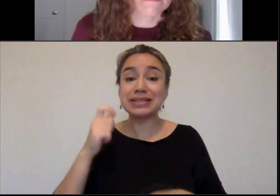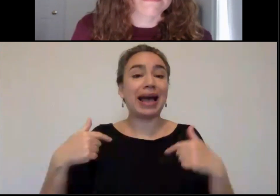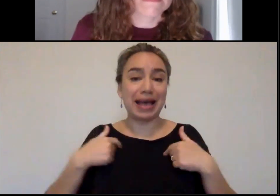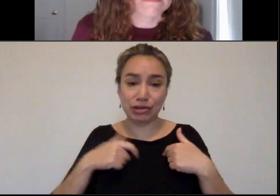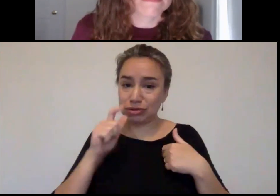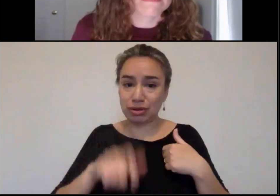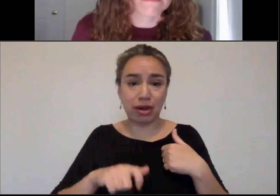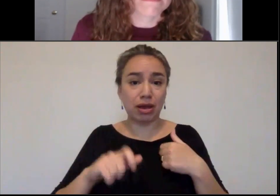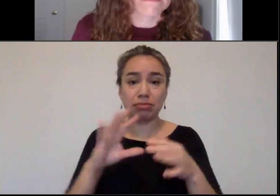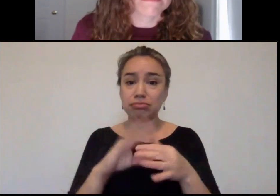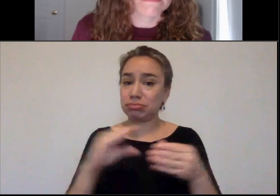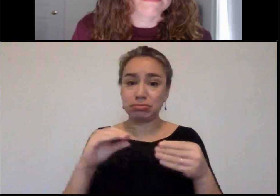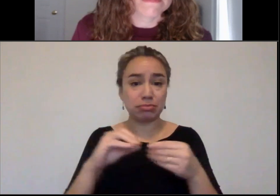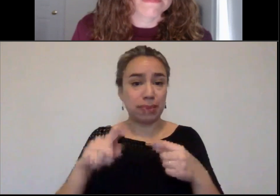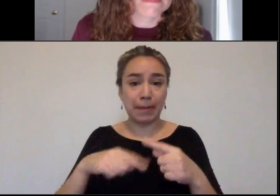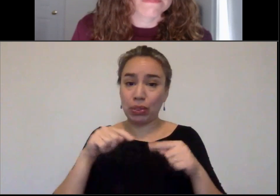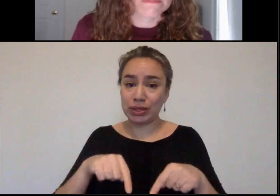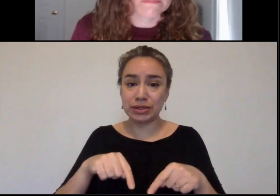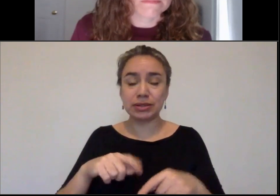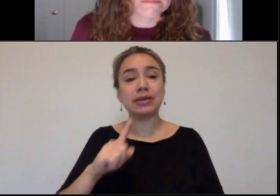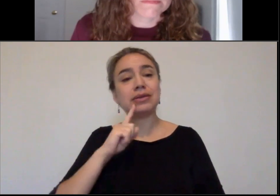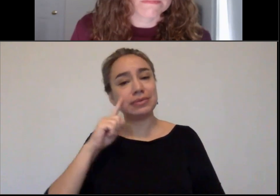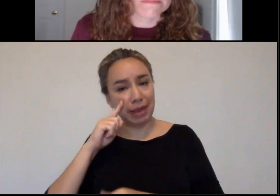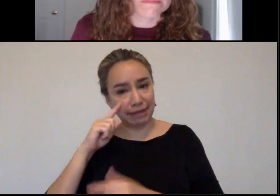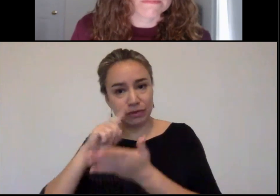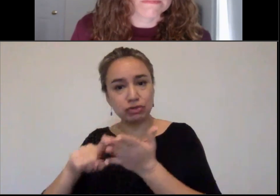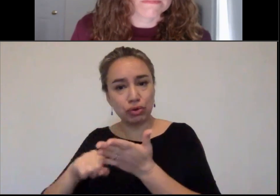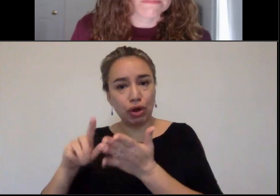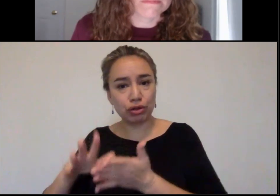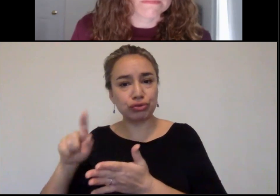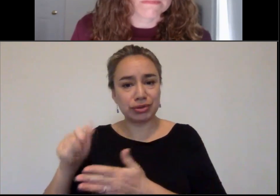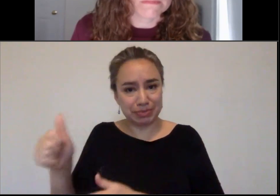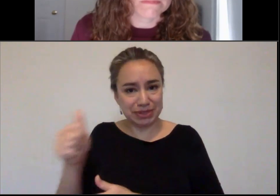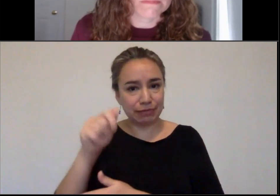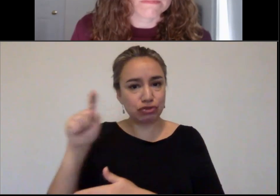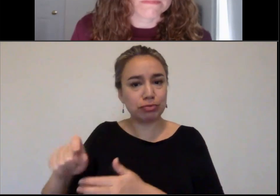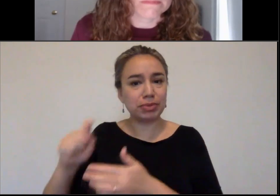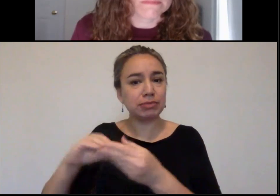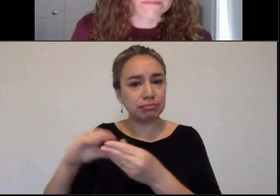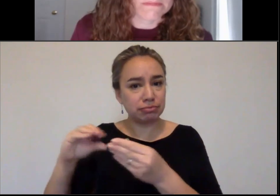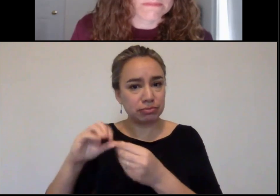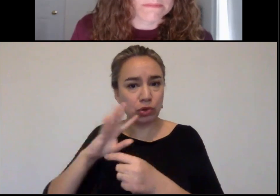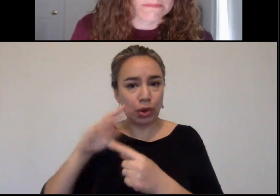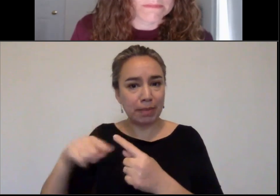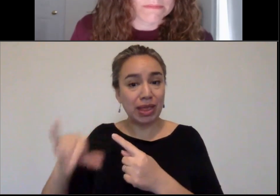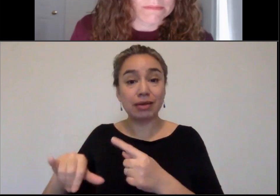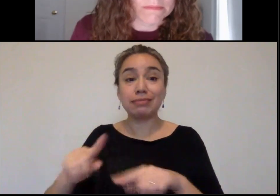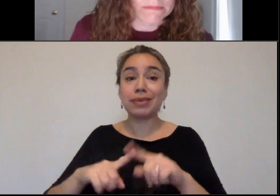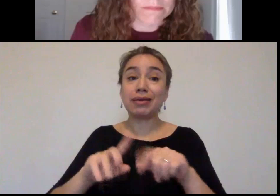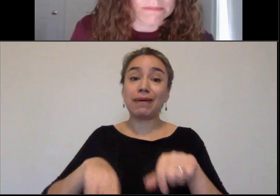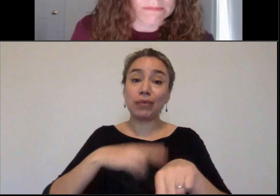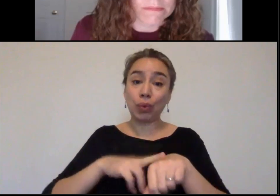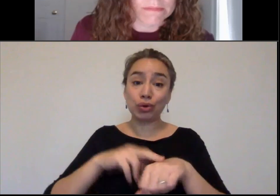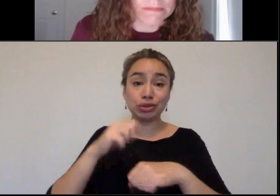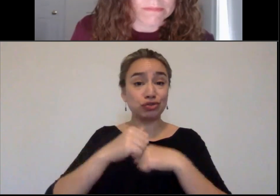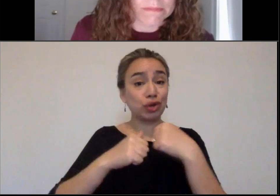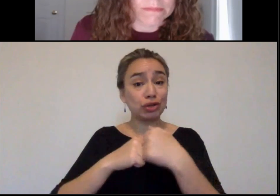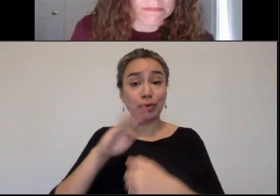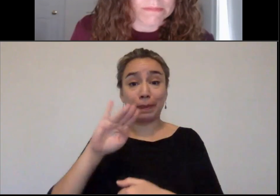this. Deaf scholars should be talking about it. The problem is, because of structural biases, they're